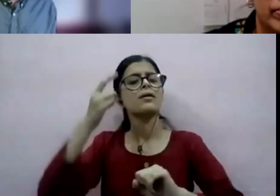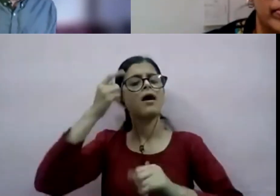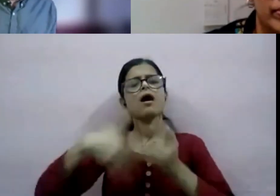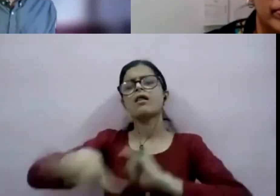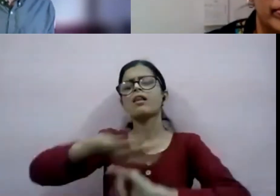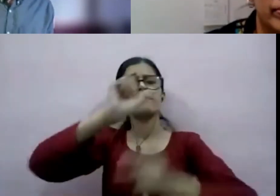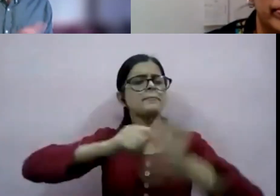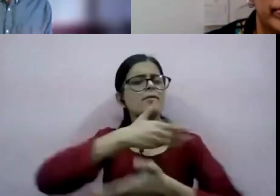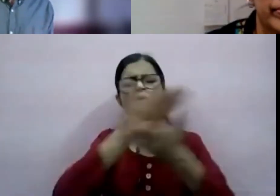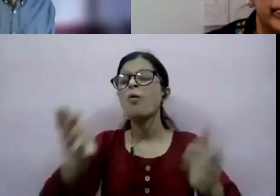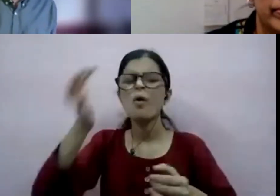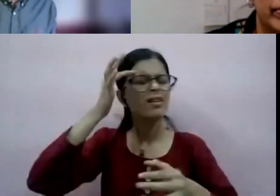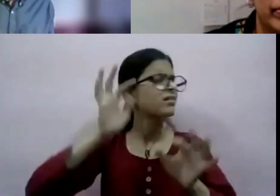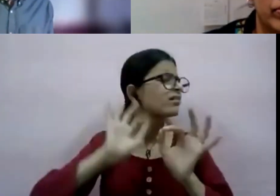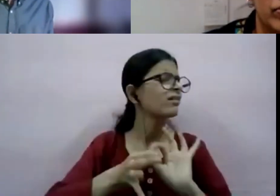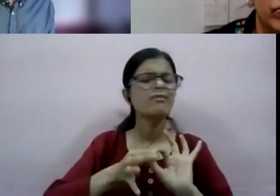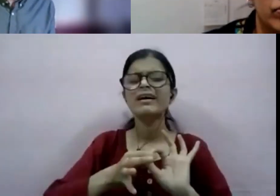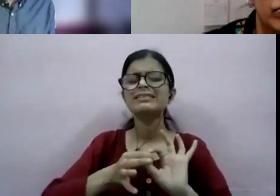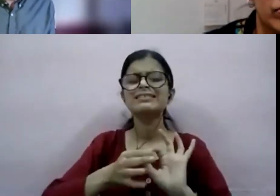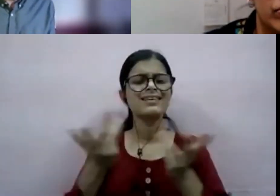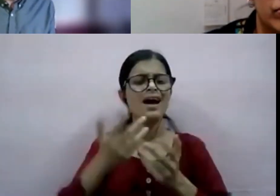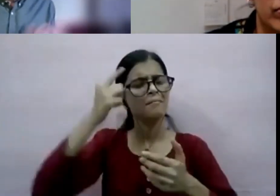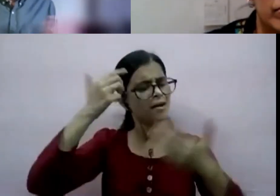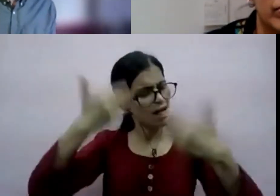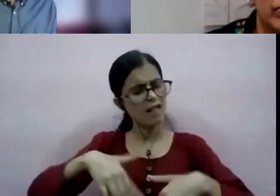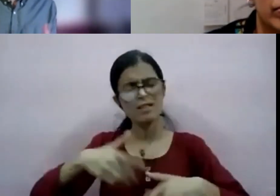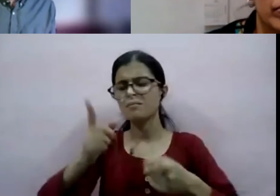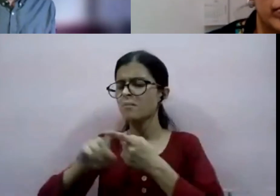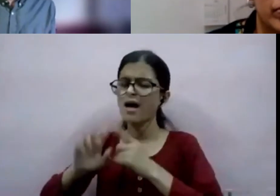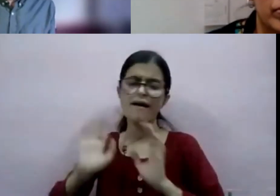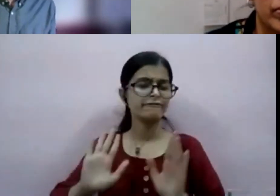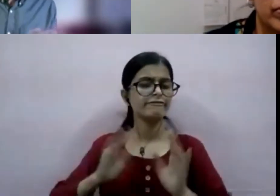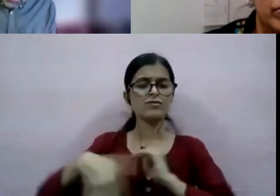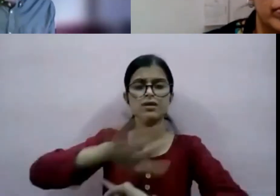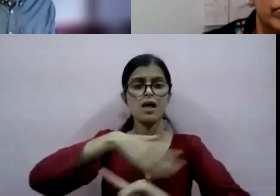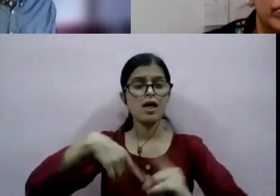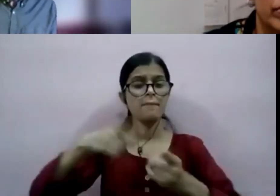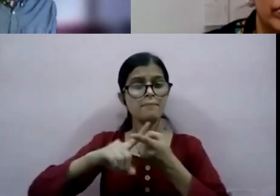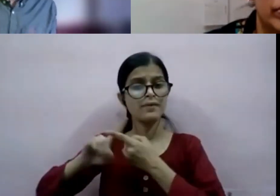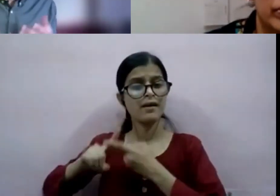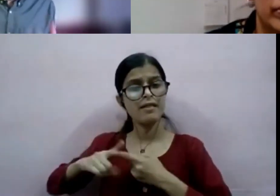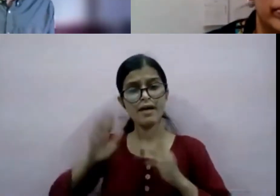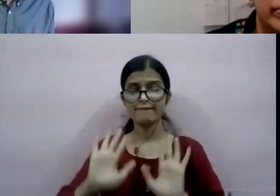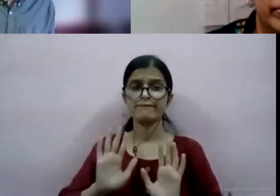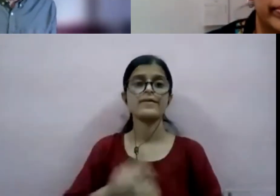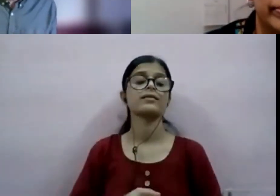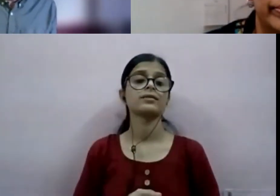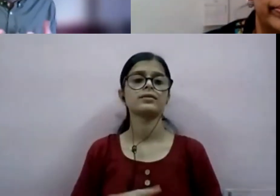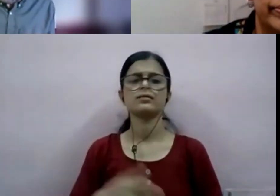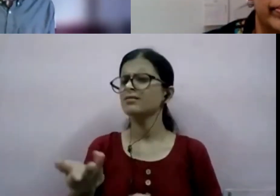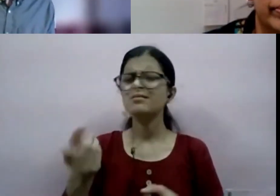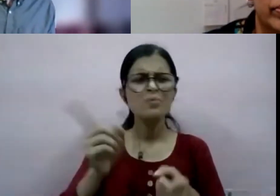in exacerbating or in creating some mental health problems. And we should be looking at that. You know, what is the role of poverty? What is the role